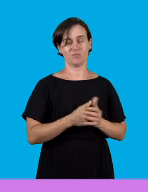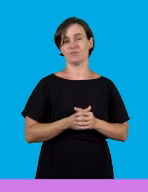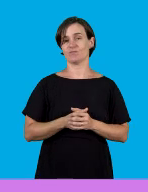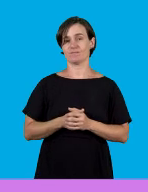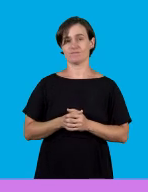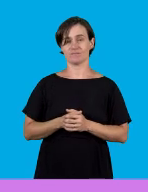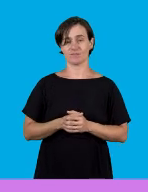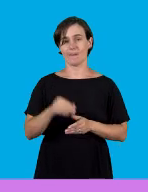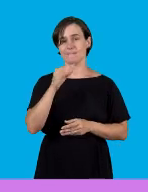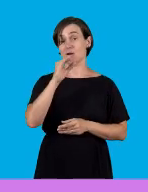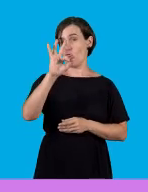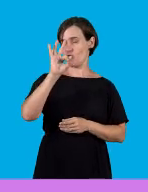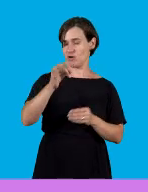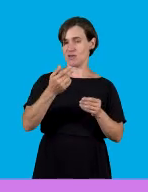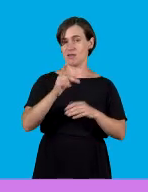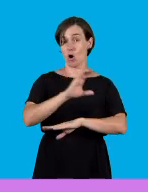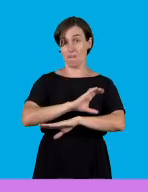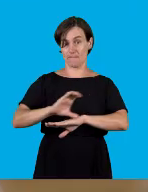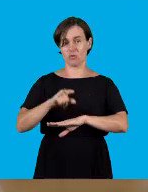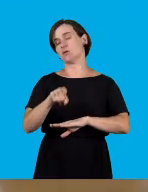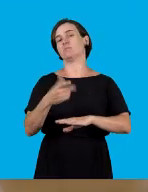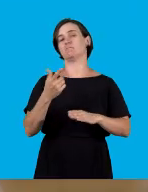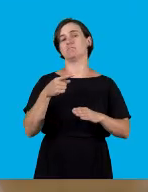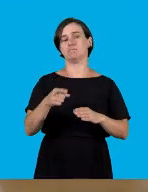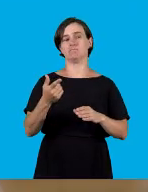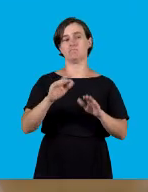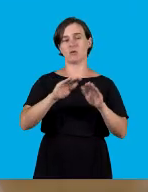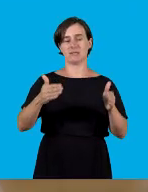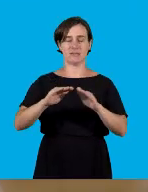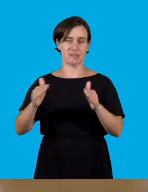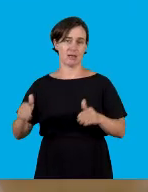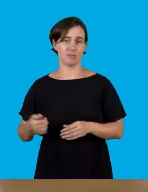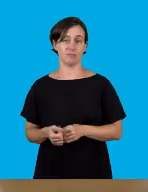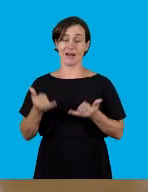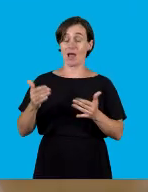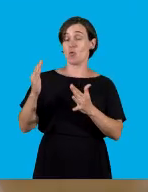stations in this plan. Let's take a break and then we'll continue afterwards.